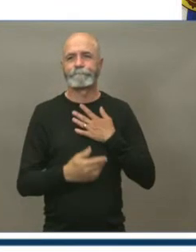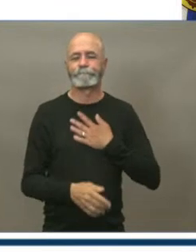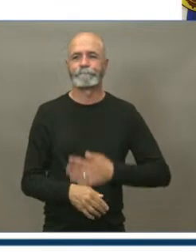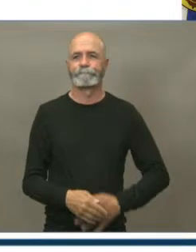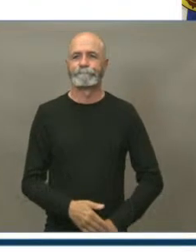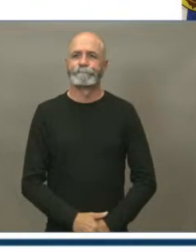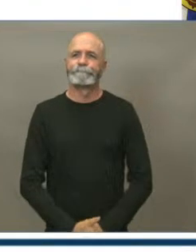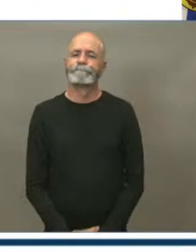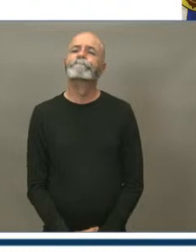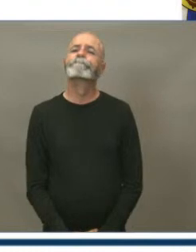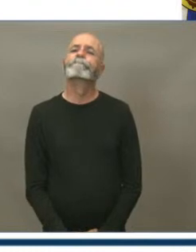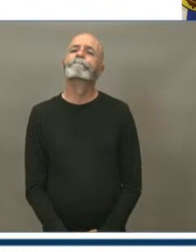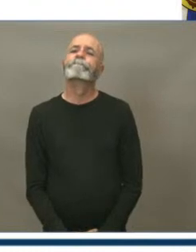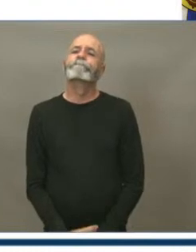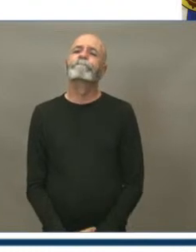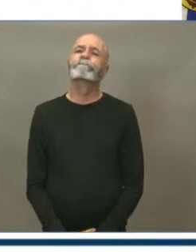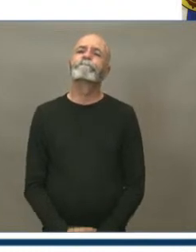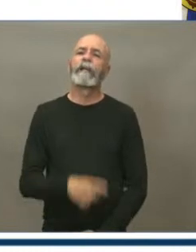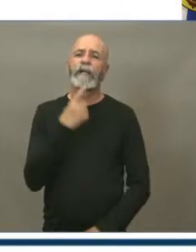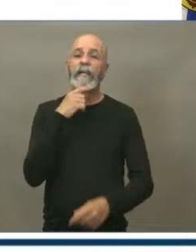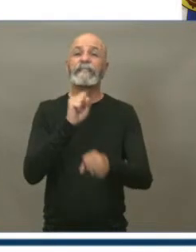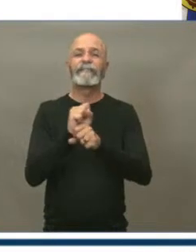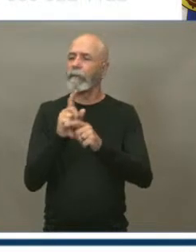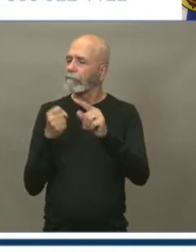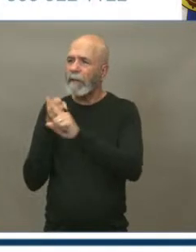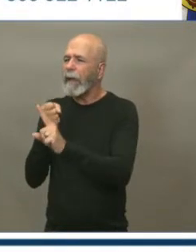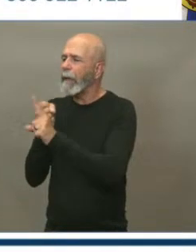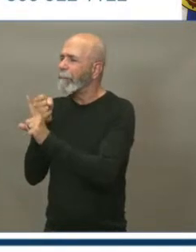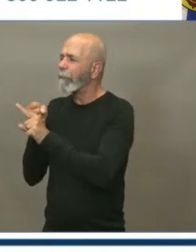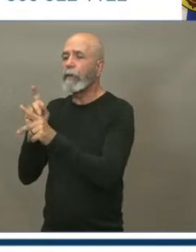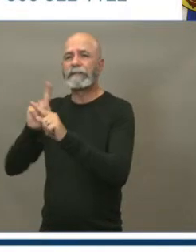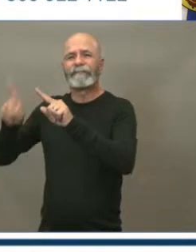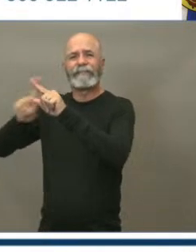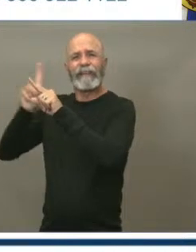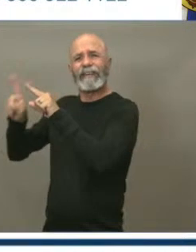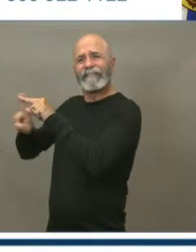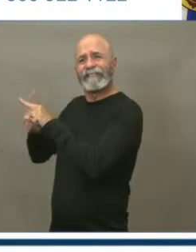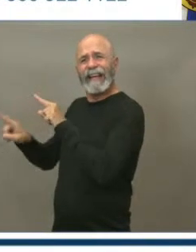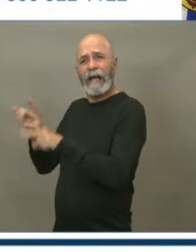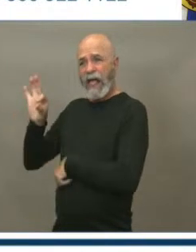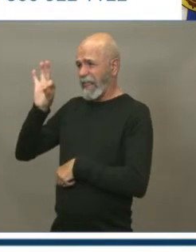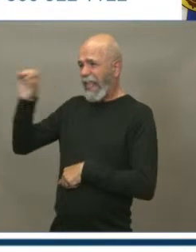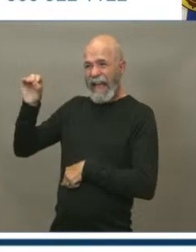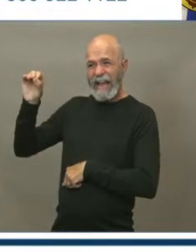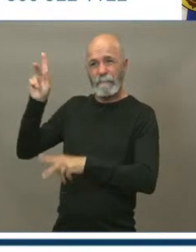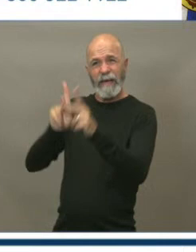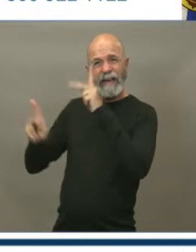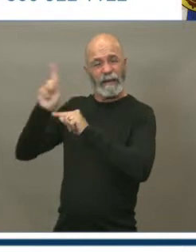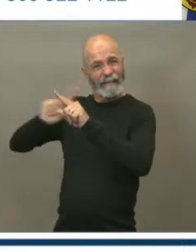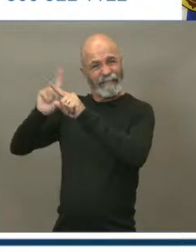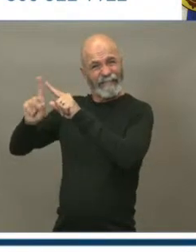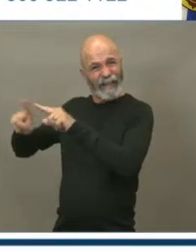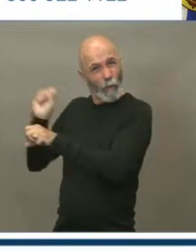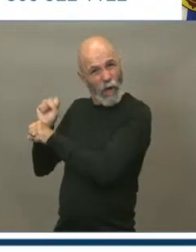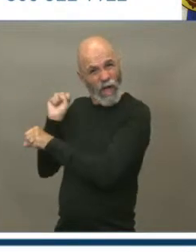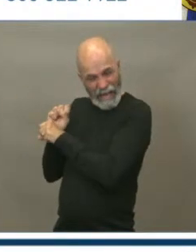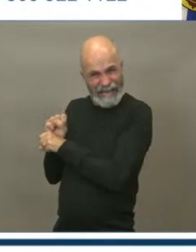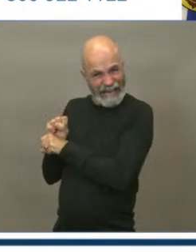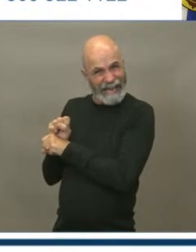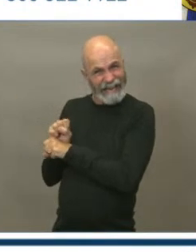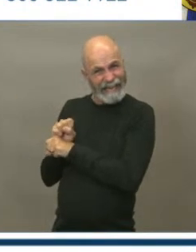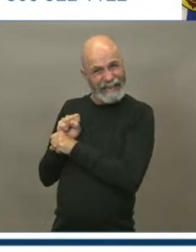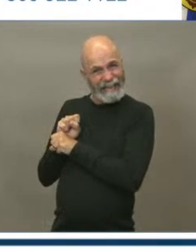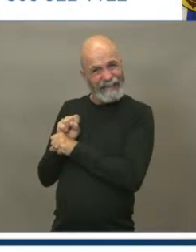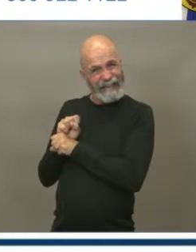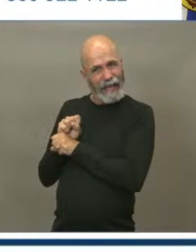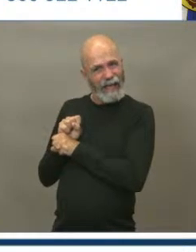90 workplaces you say that are now kind of vectors for the spread of this virus. Can you give us in broad strokes, what are we